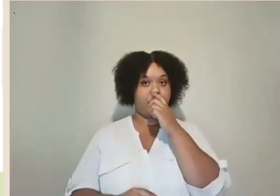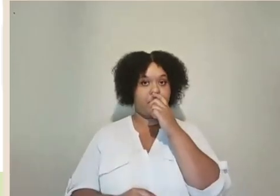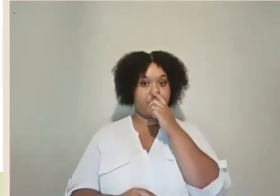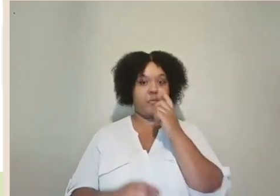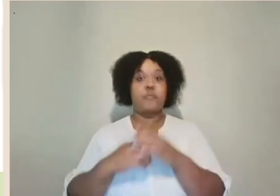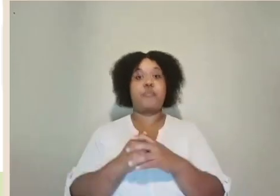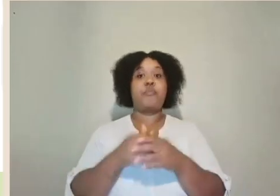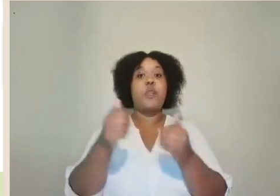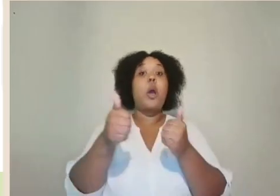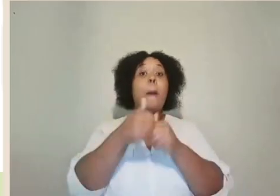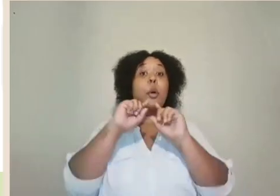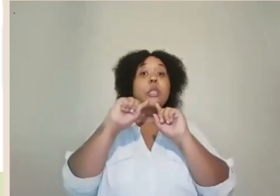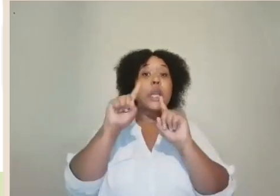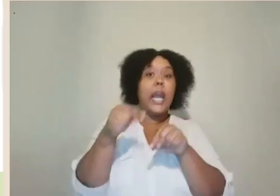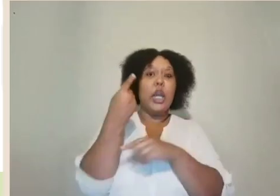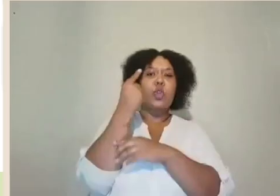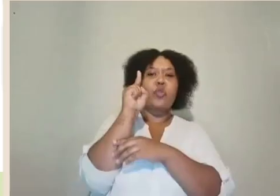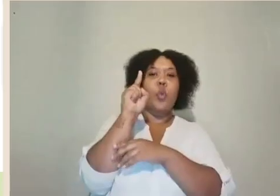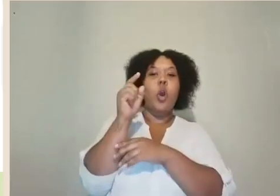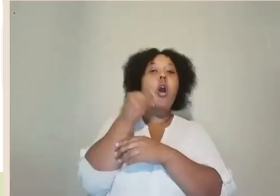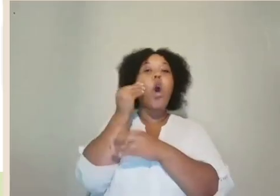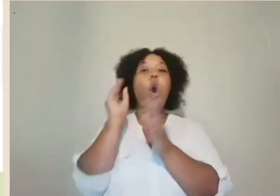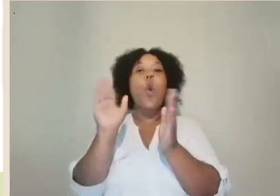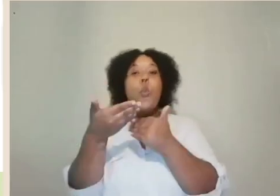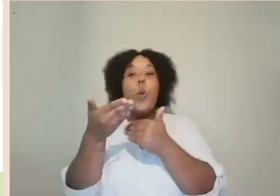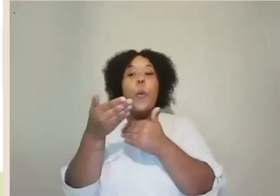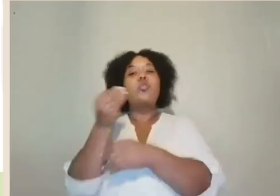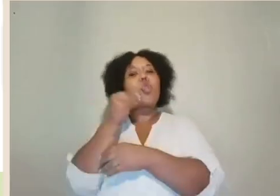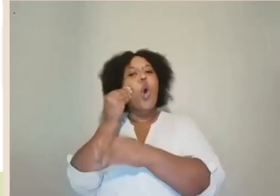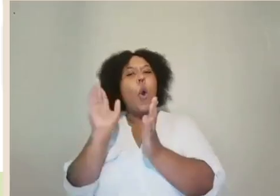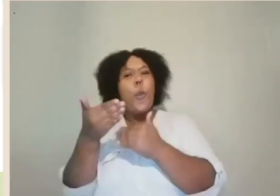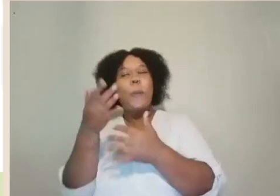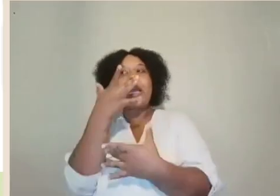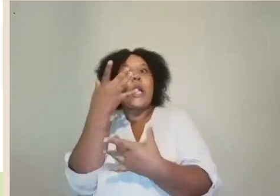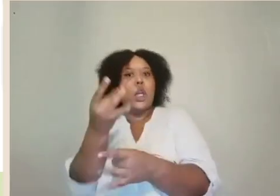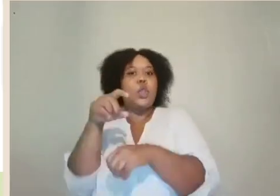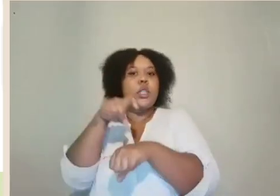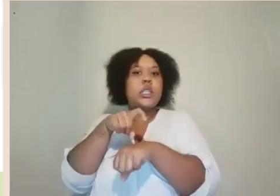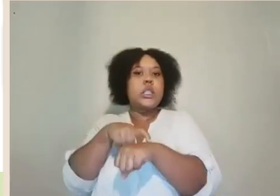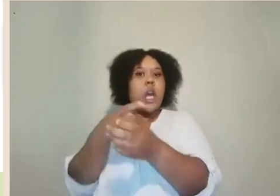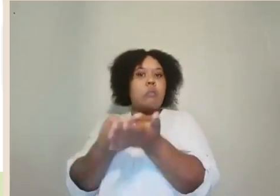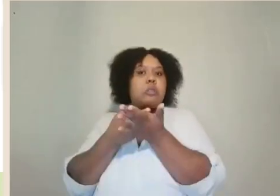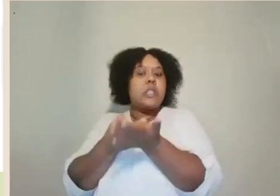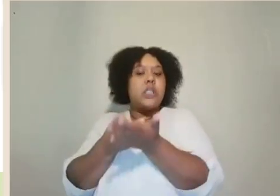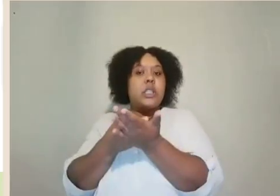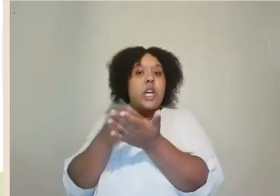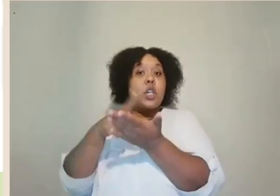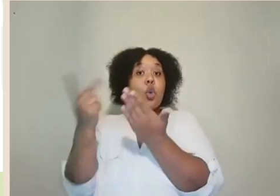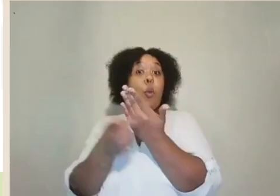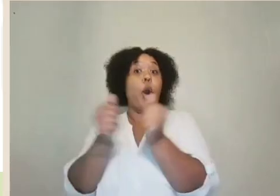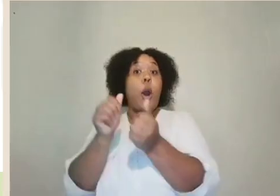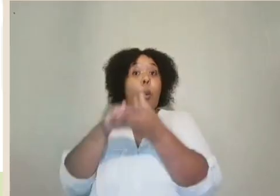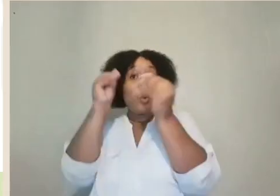Most of our responses coming for homeroom here. Homeroom is an interesting time to talk about the program for students. Oftentimes, they